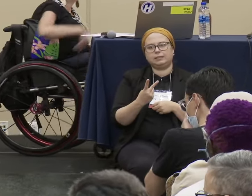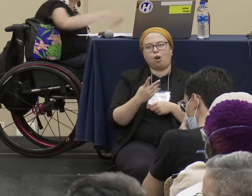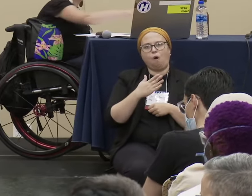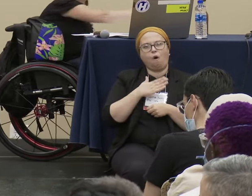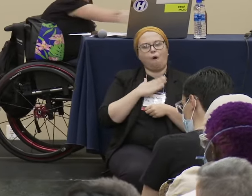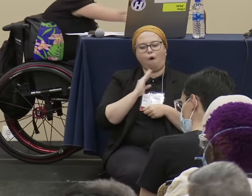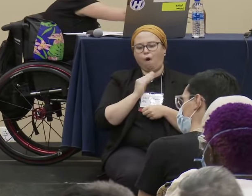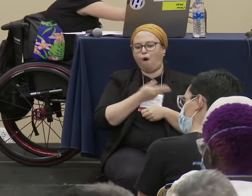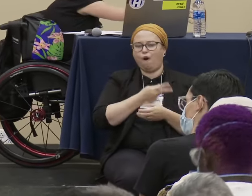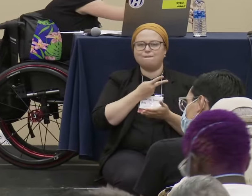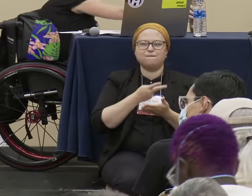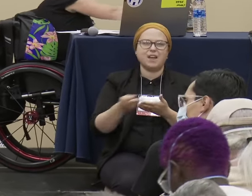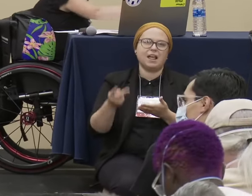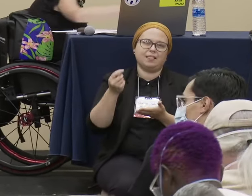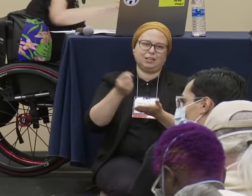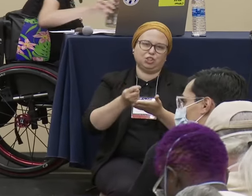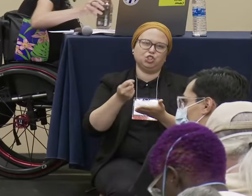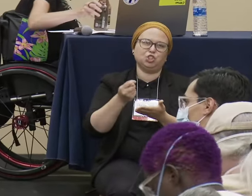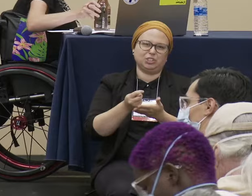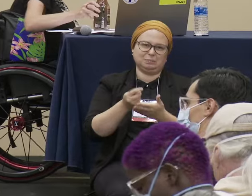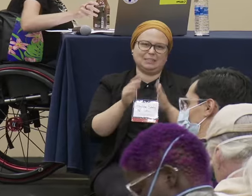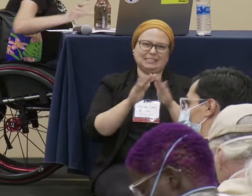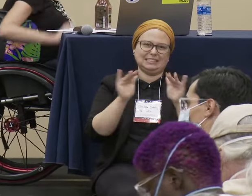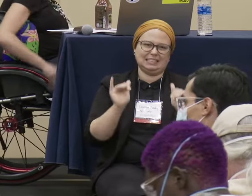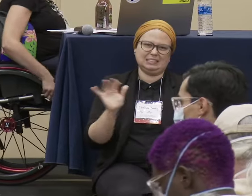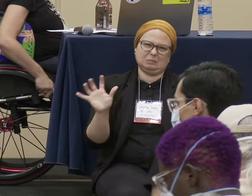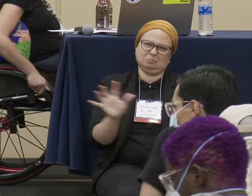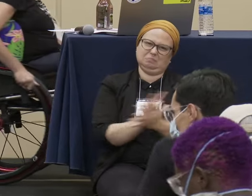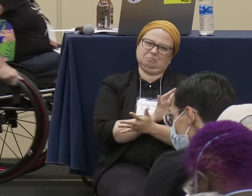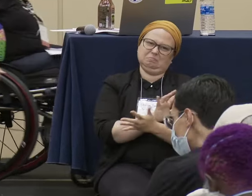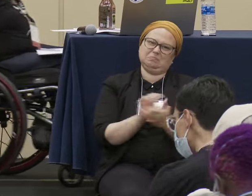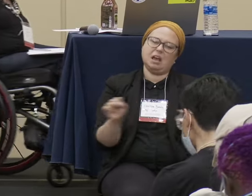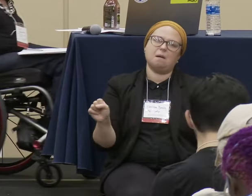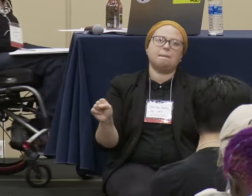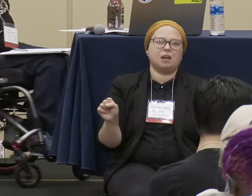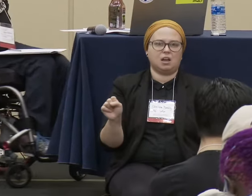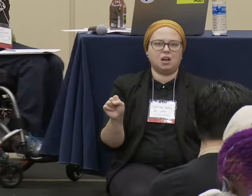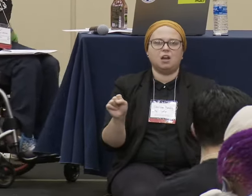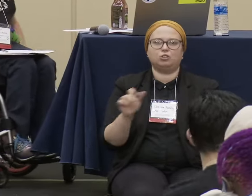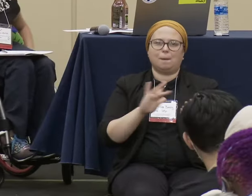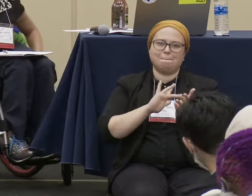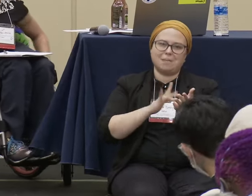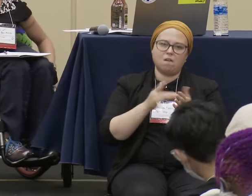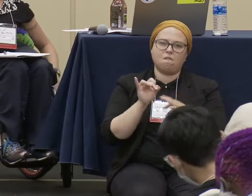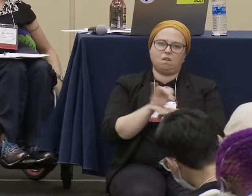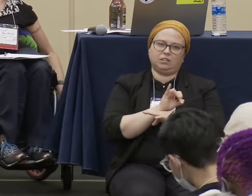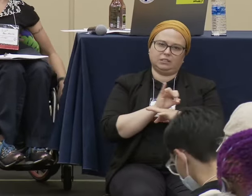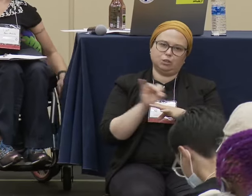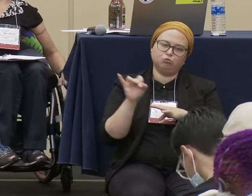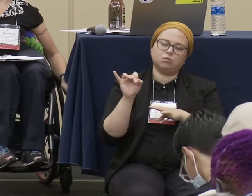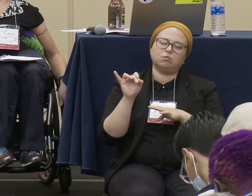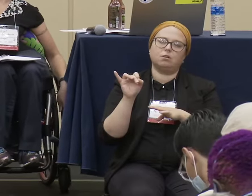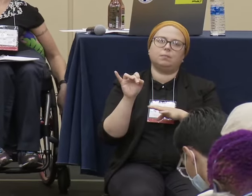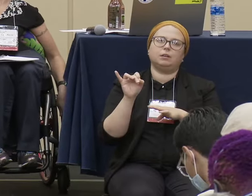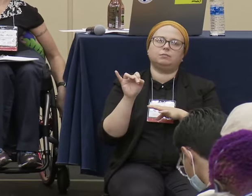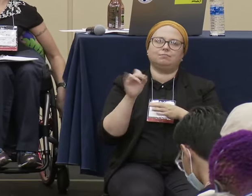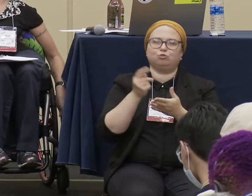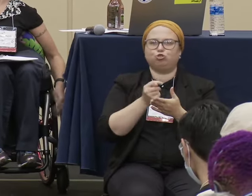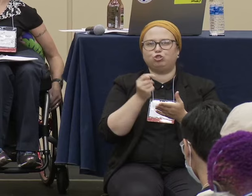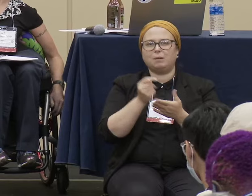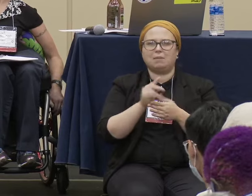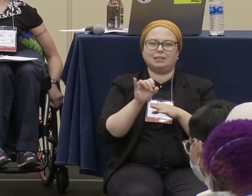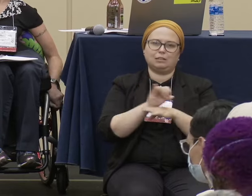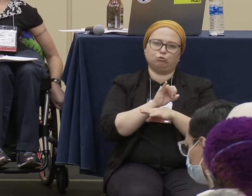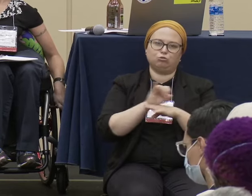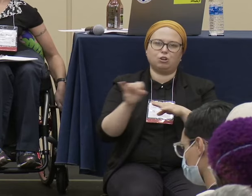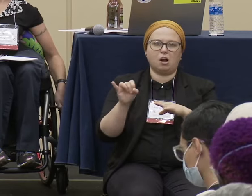failing treatment system, you know, medical industrial complex, treatment industrial complex has done